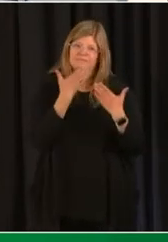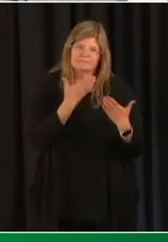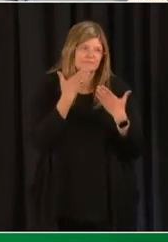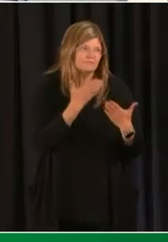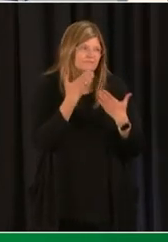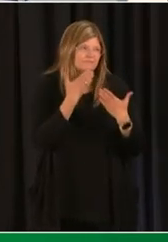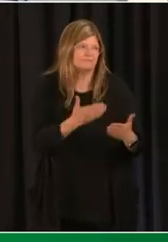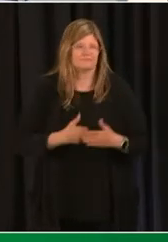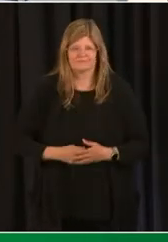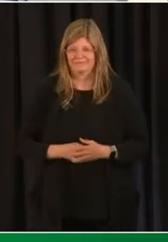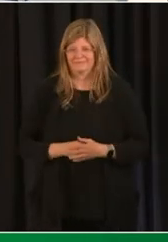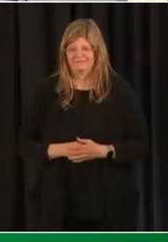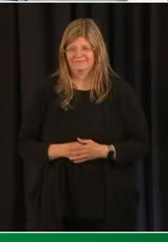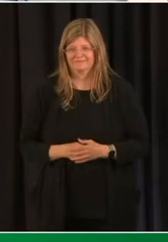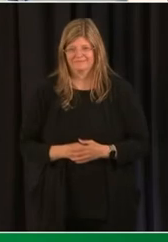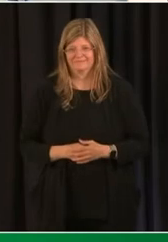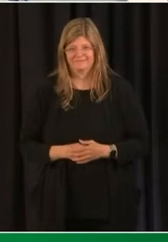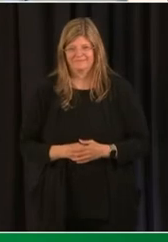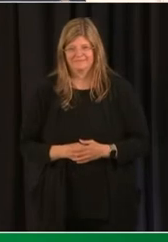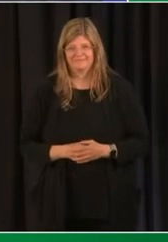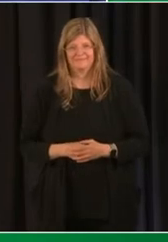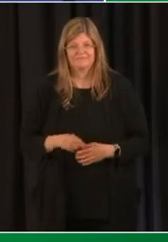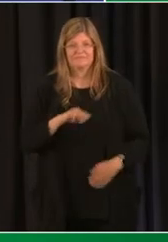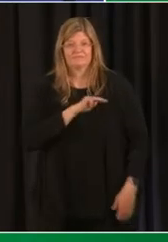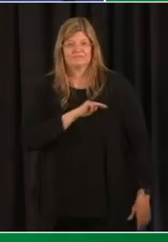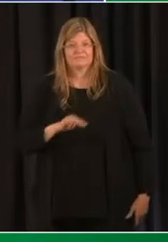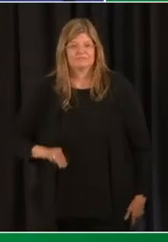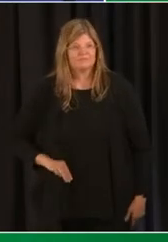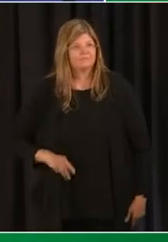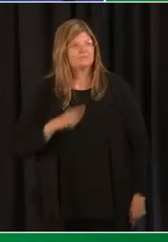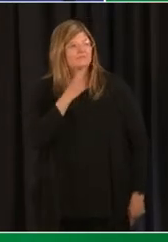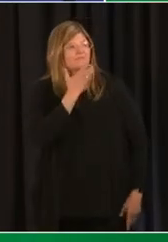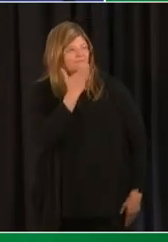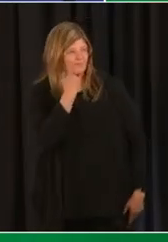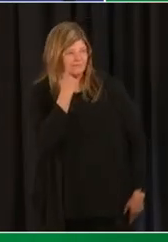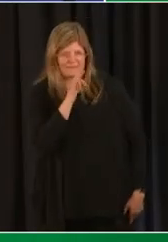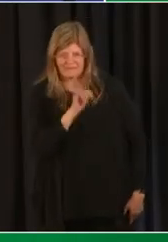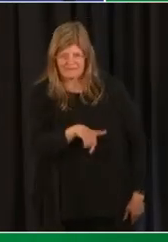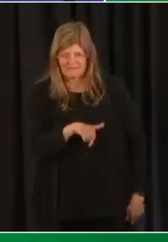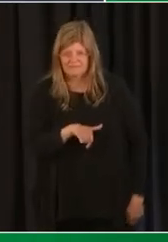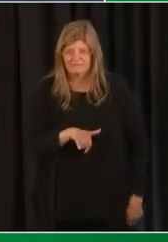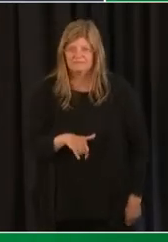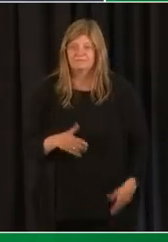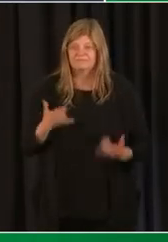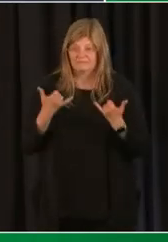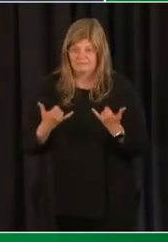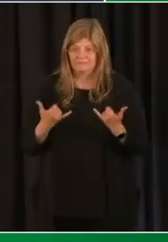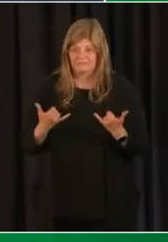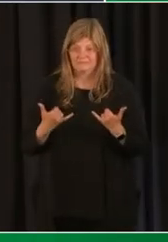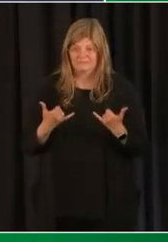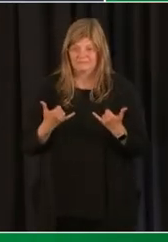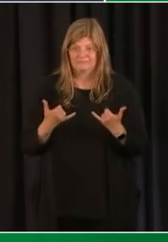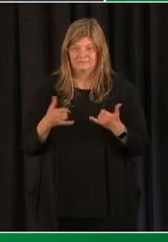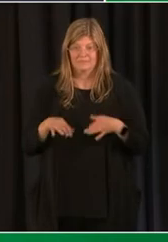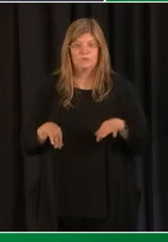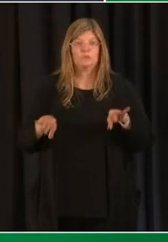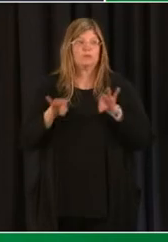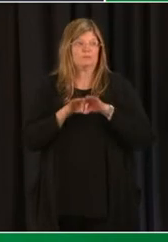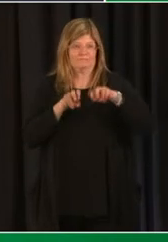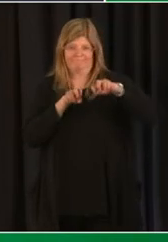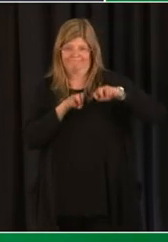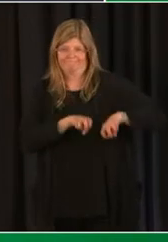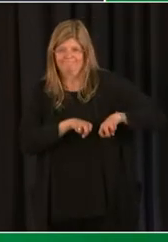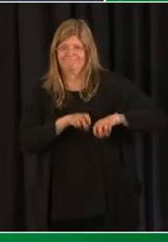me. Well, Councilmember, thank you for that. And given your deck and your presentation, you could see why the mayor proudly calls you